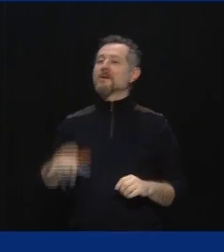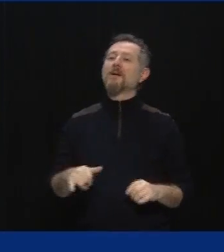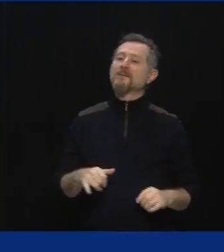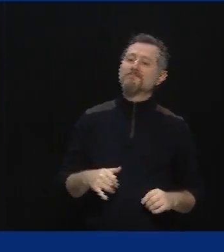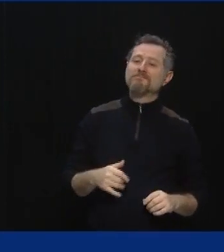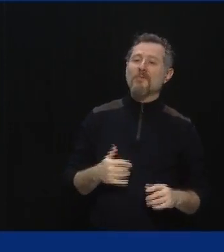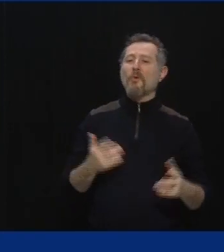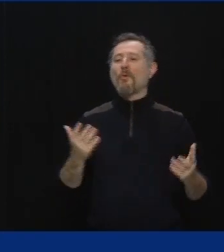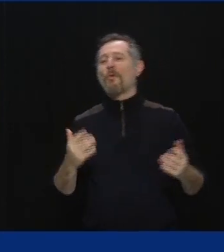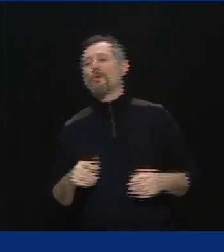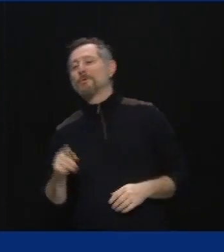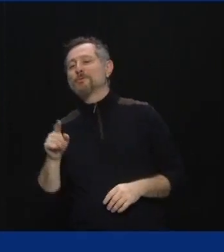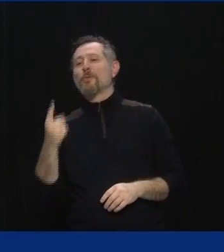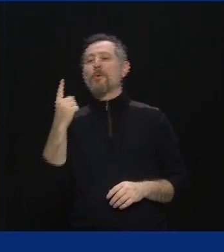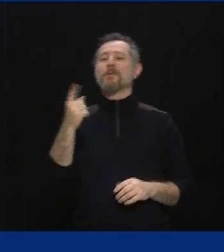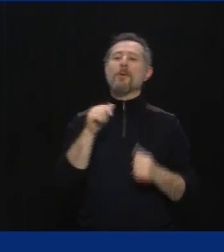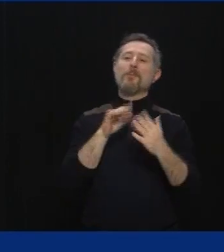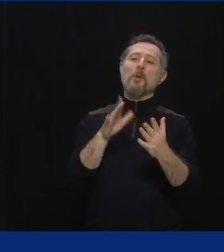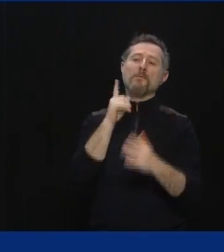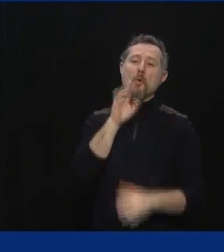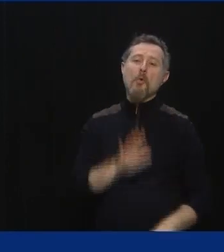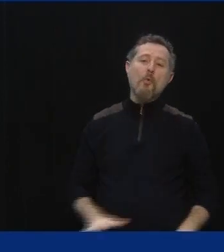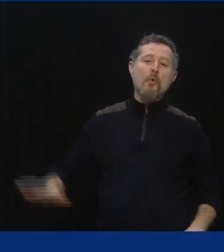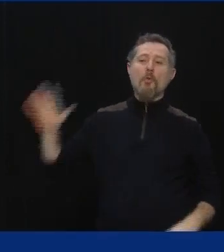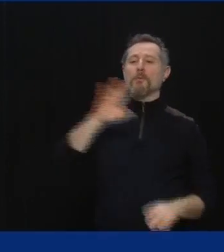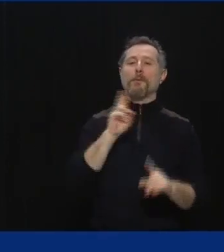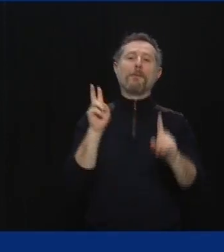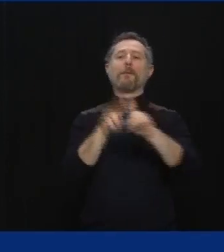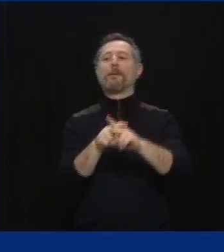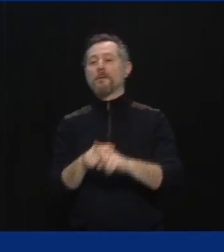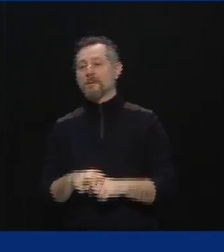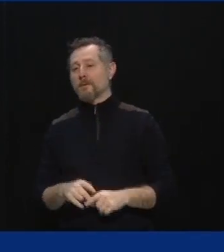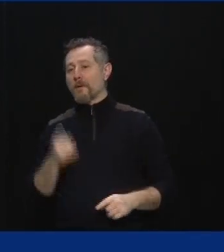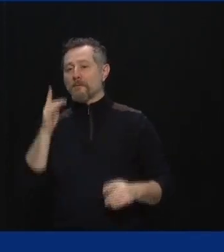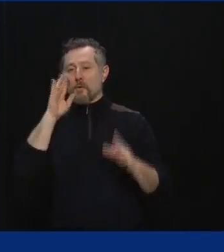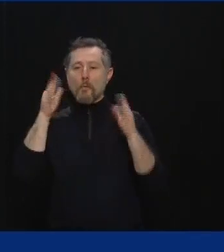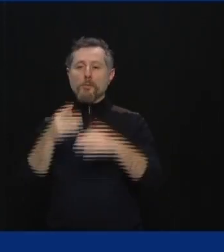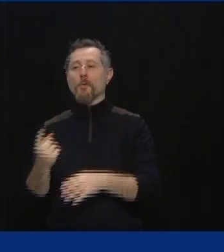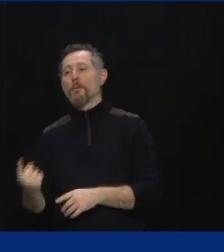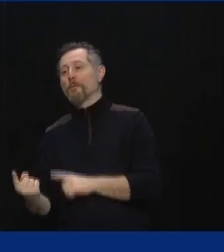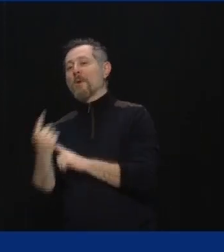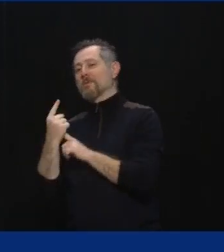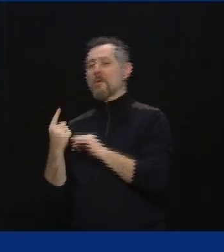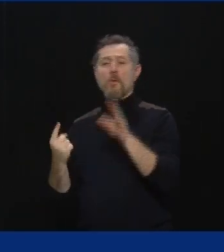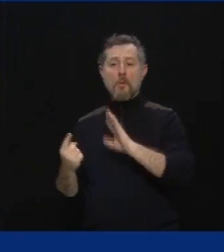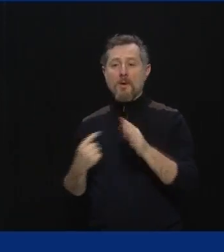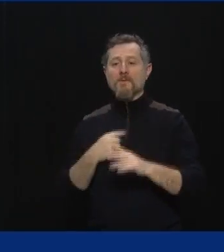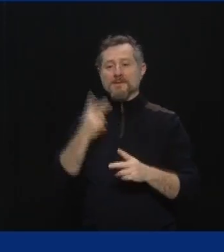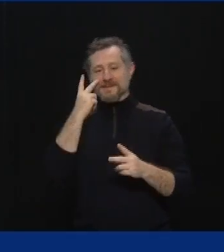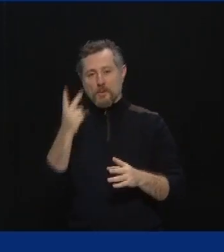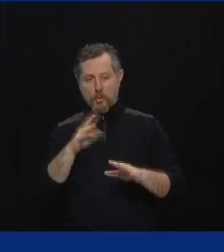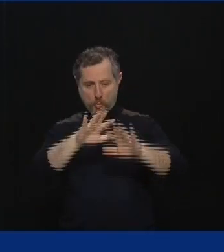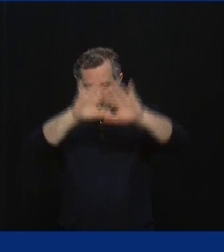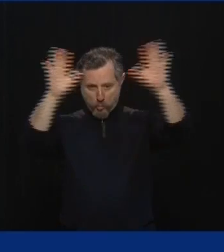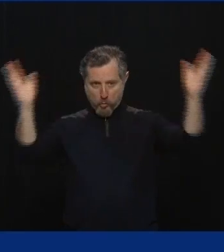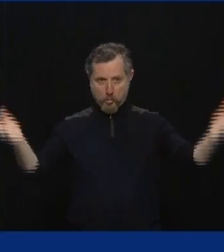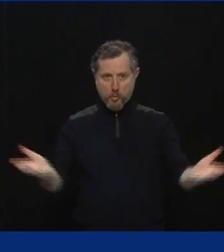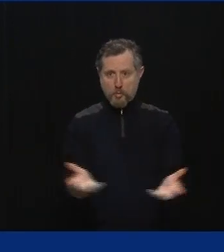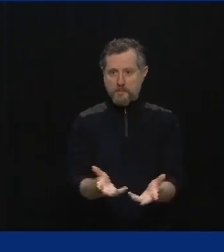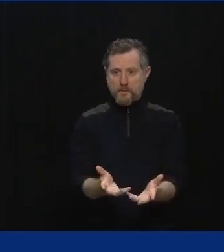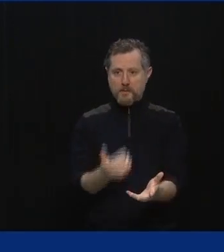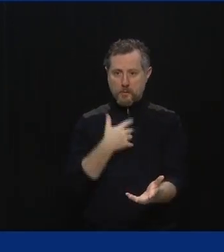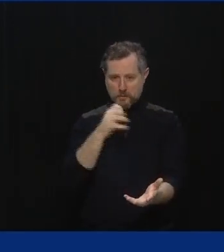a one-size-fits-all approach, or she'll make the decision based on one factor. I don't. I'm very